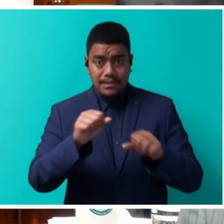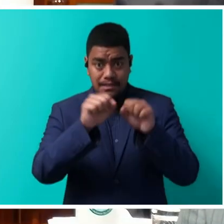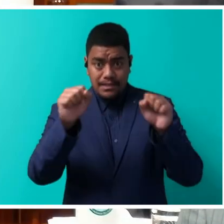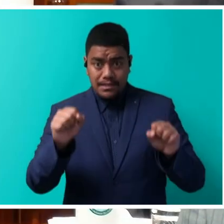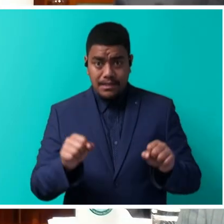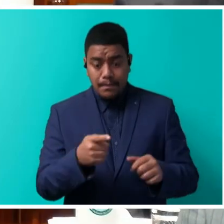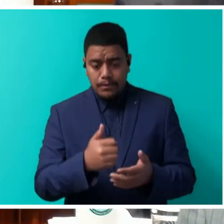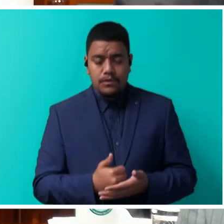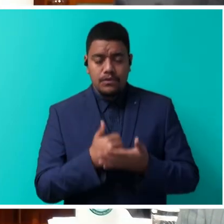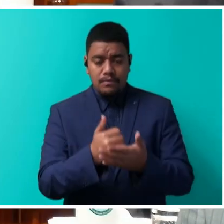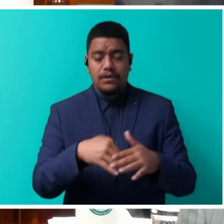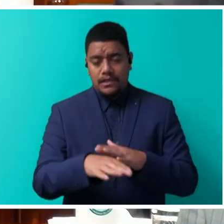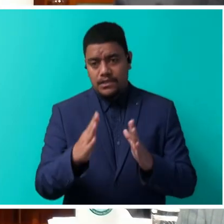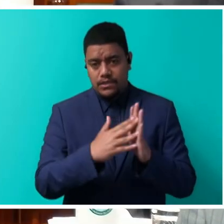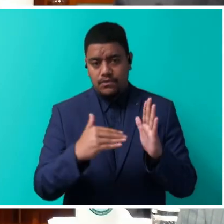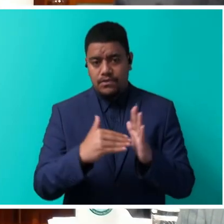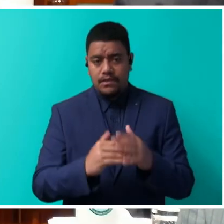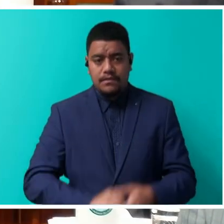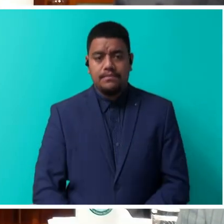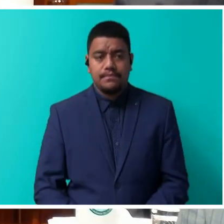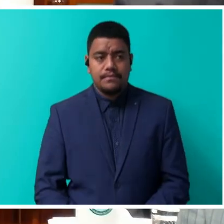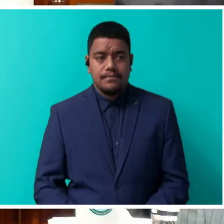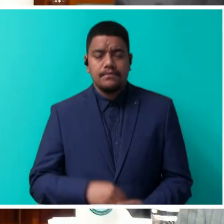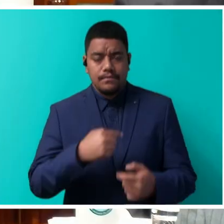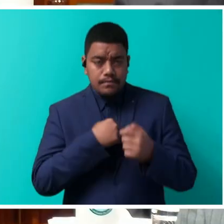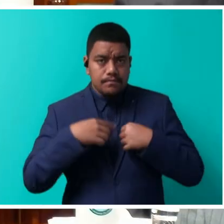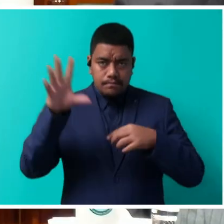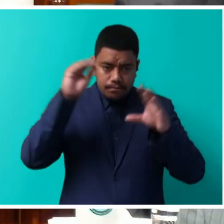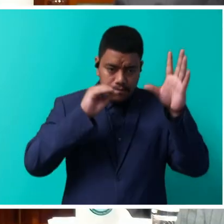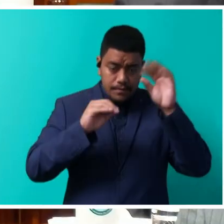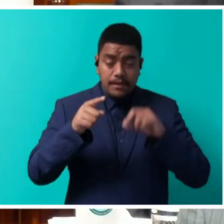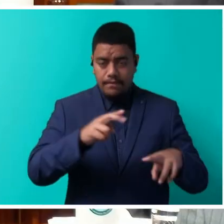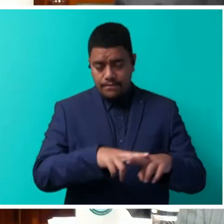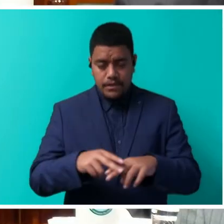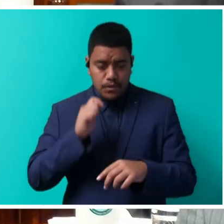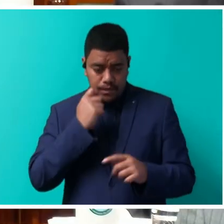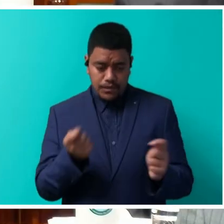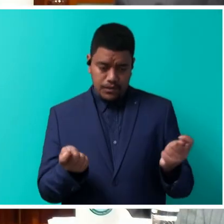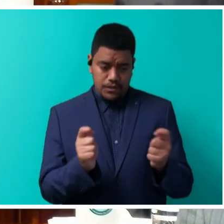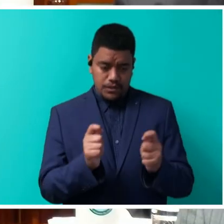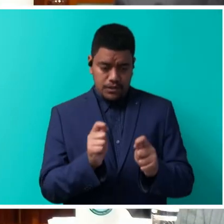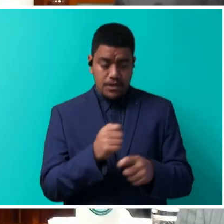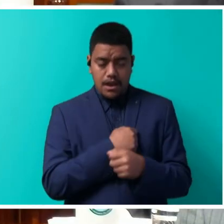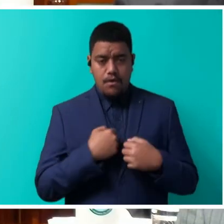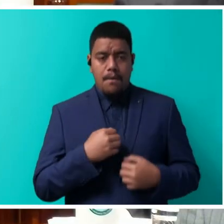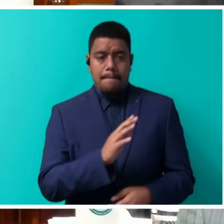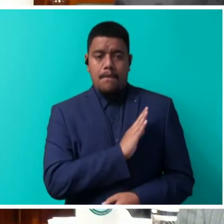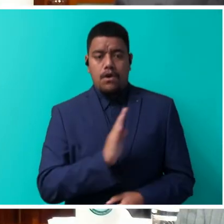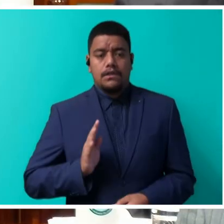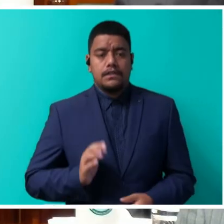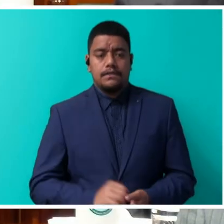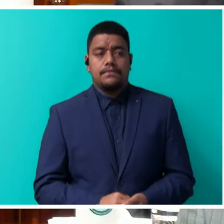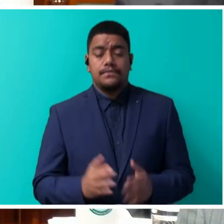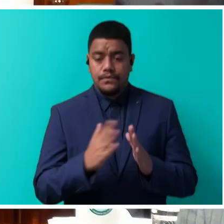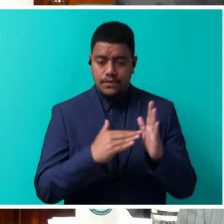parole operations in New Zealand. The lessons learned will guide Fiji as we reactivate our own parole board. New Zealand